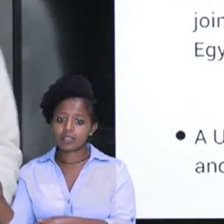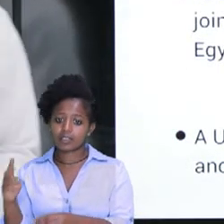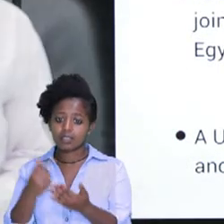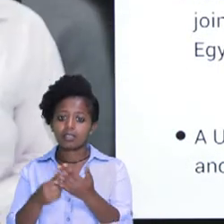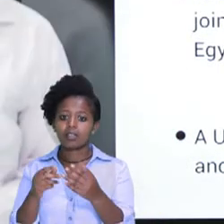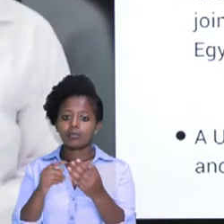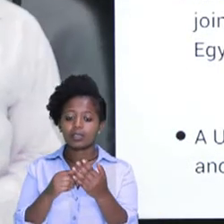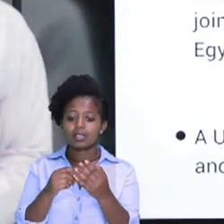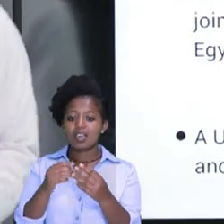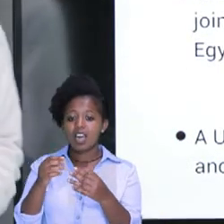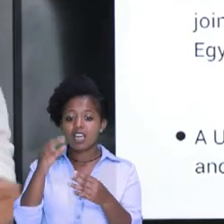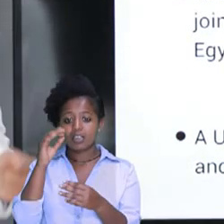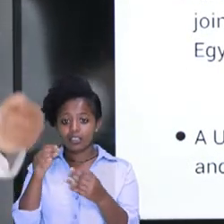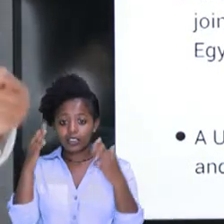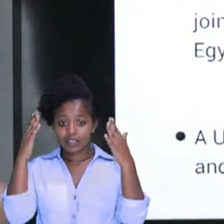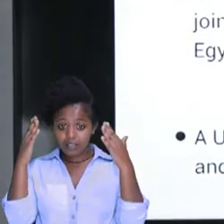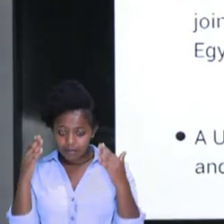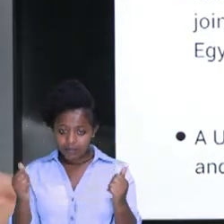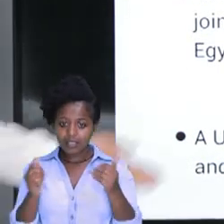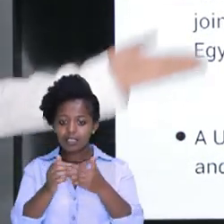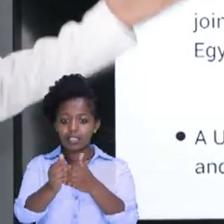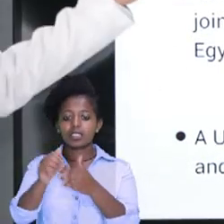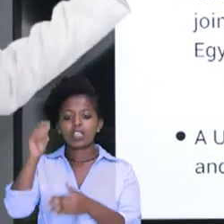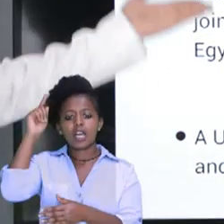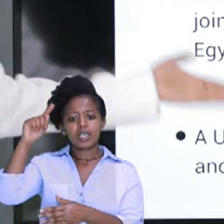happened Egyptian leaders Gamal Abdel Nasser